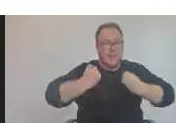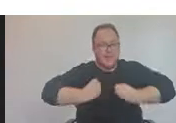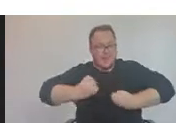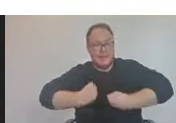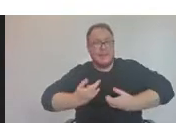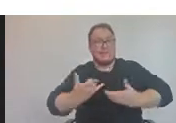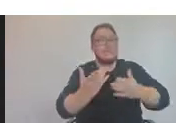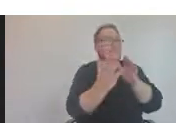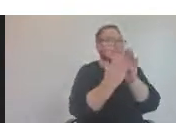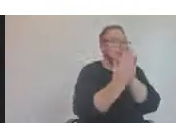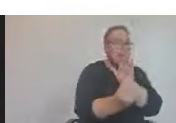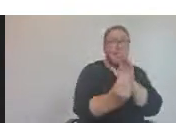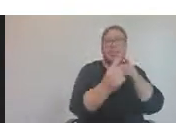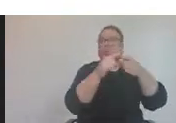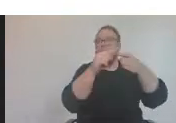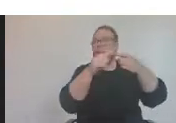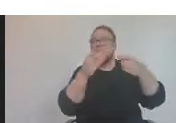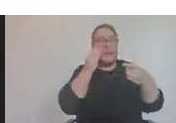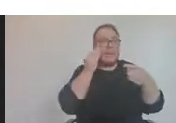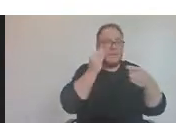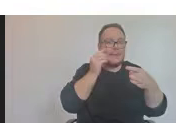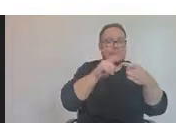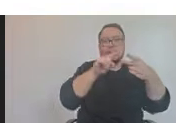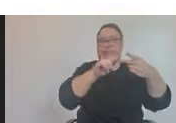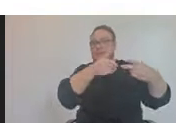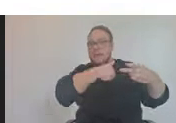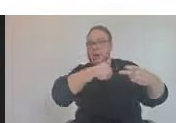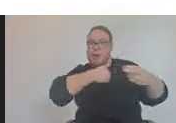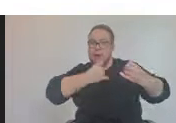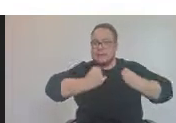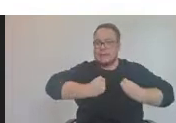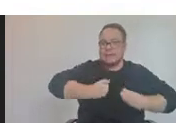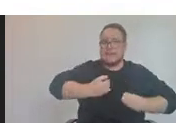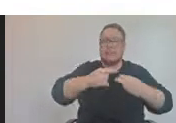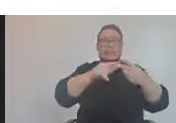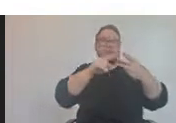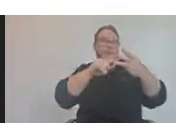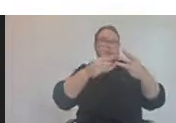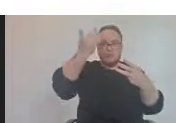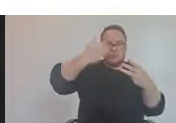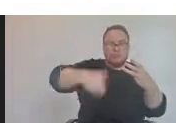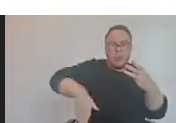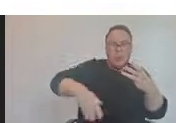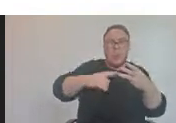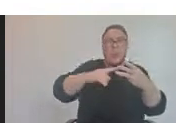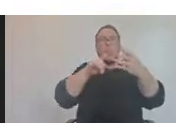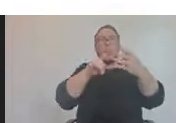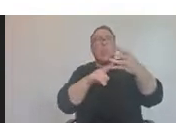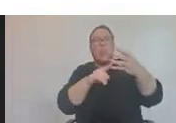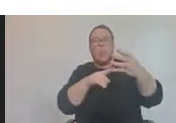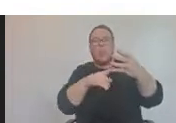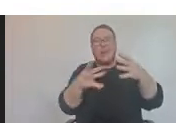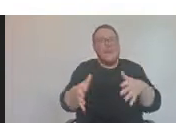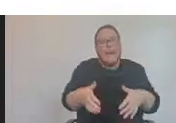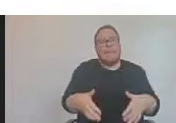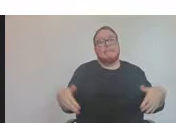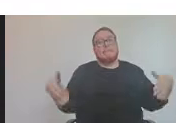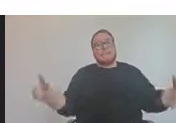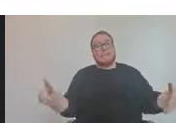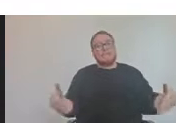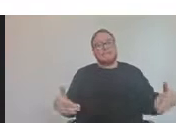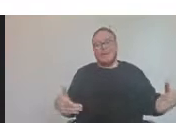as diabetes, heart disease, strokes, and obesity is also significantly